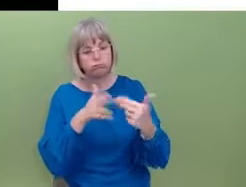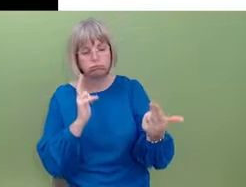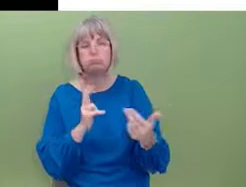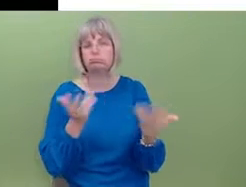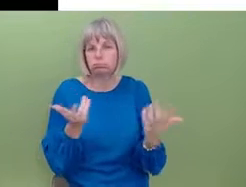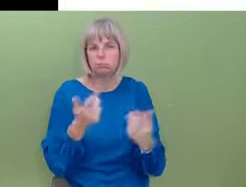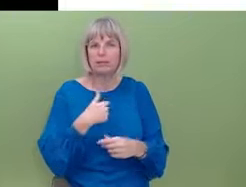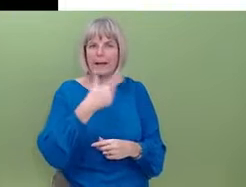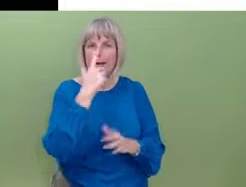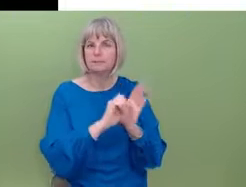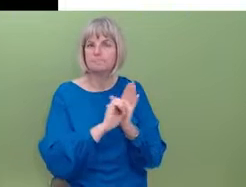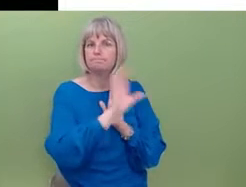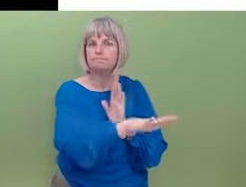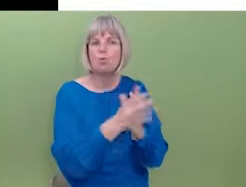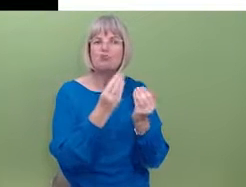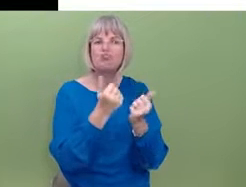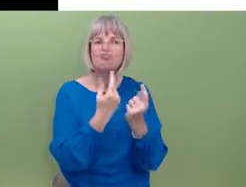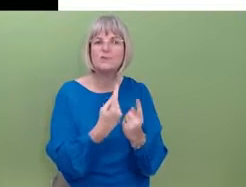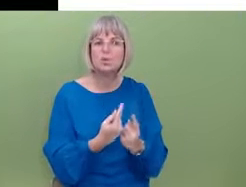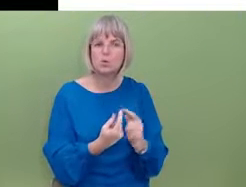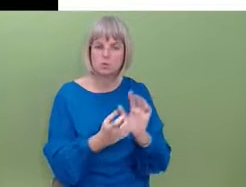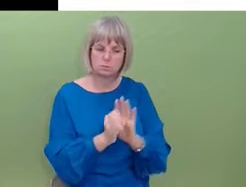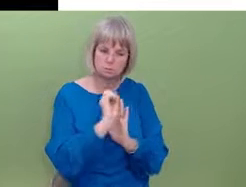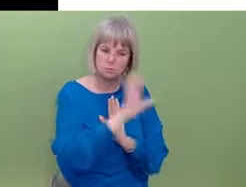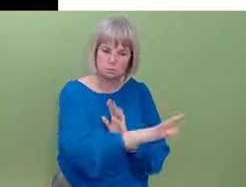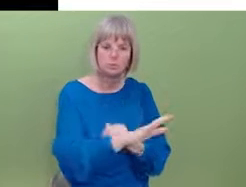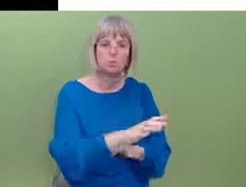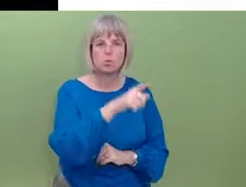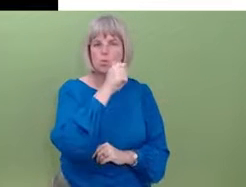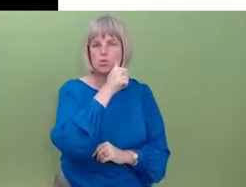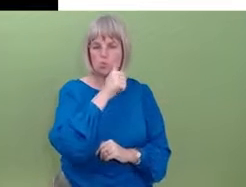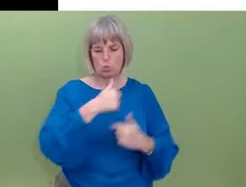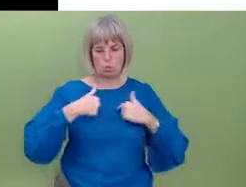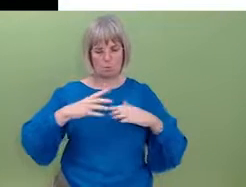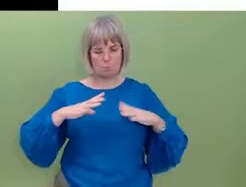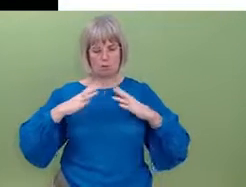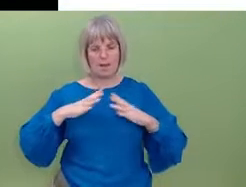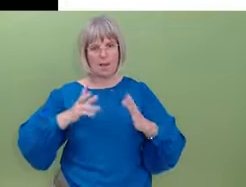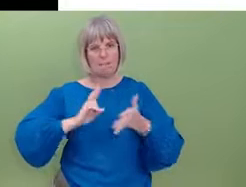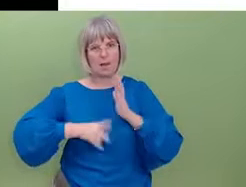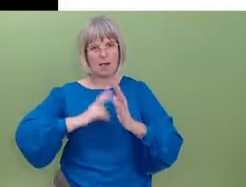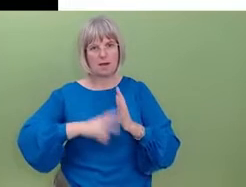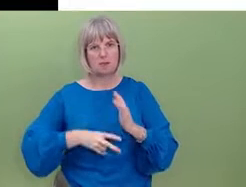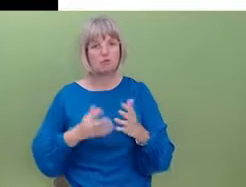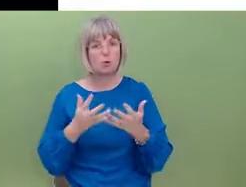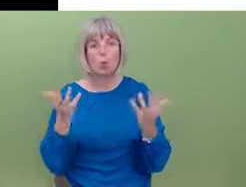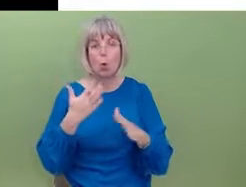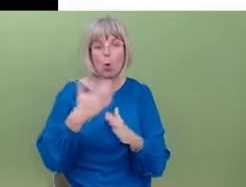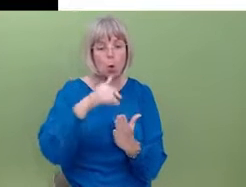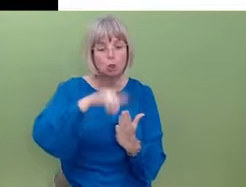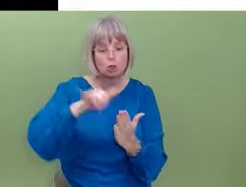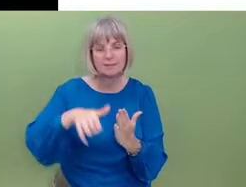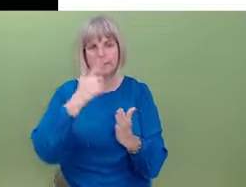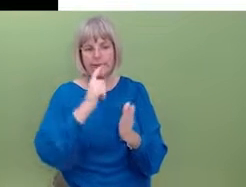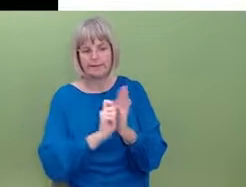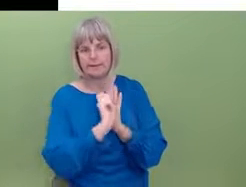the treatment is planned and prepared for. So a therapist can send the worksheets out prior to the treatment